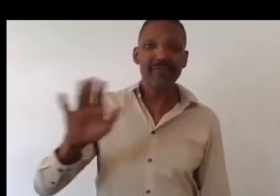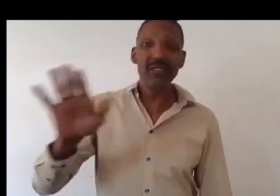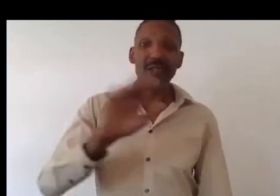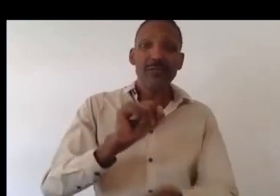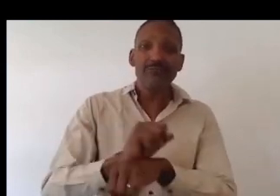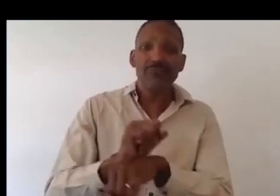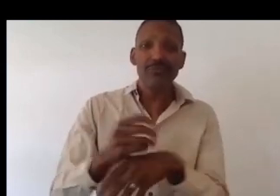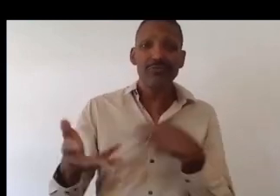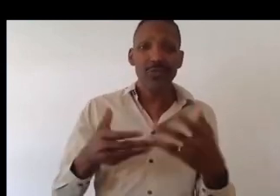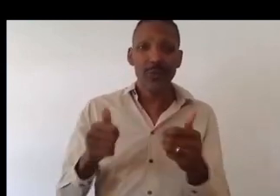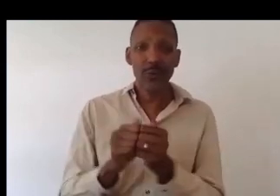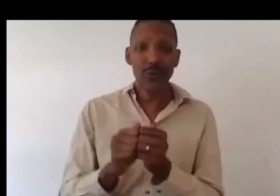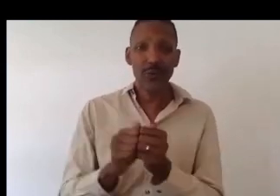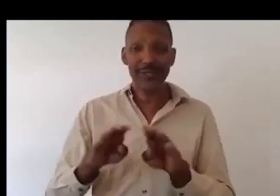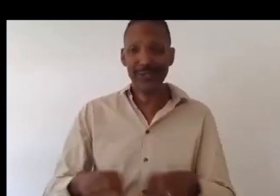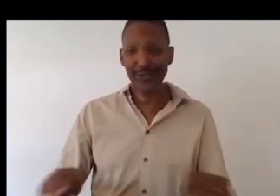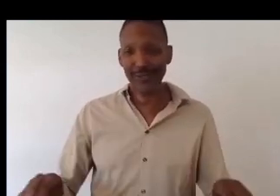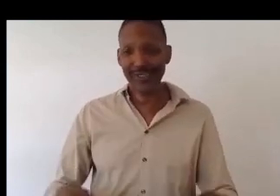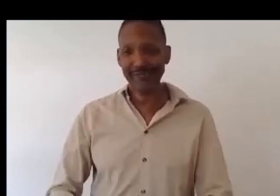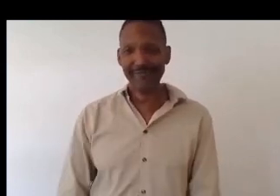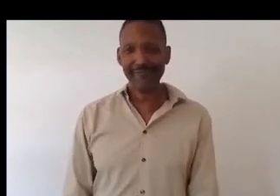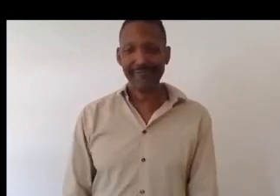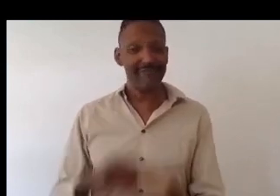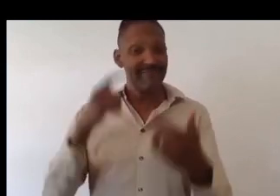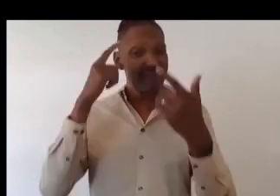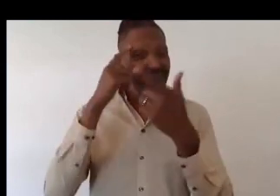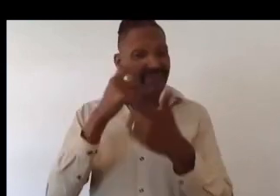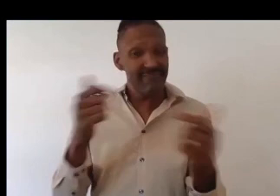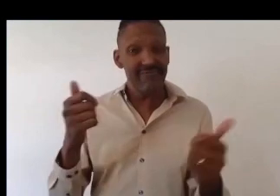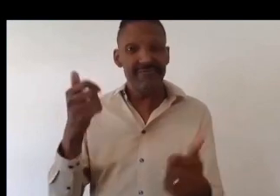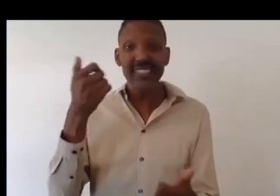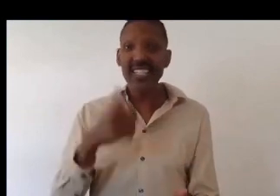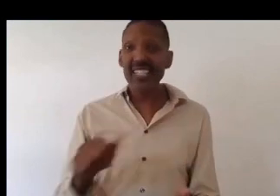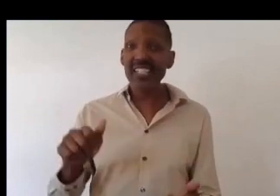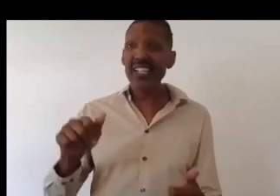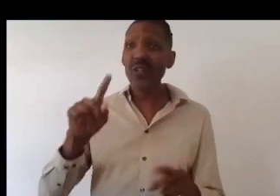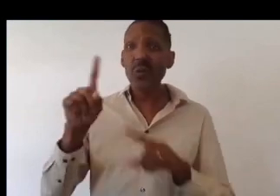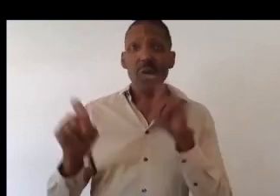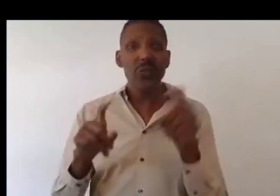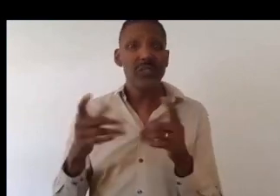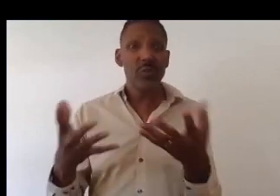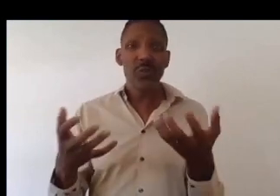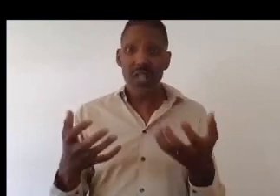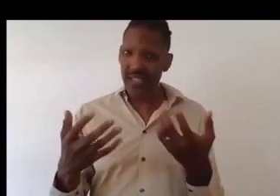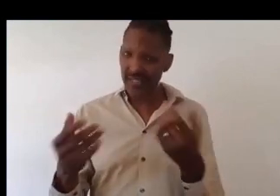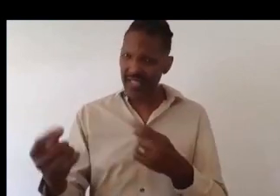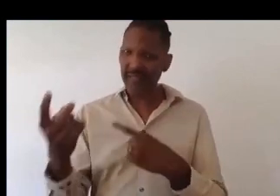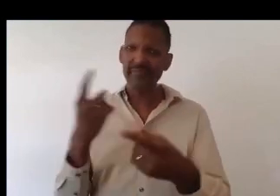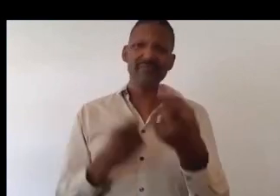children. We invite you to ask us any questions at the live Q&A session.